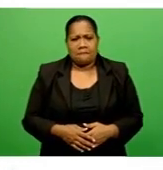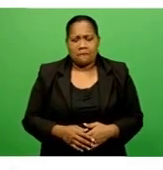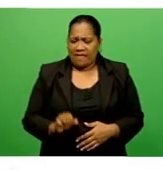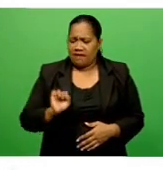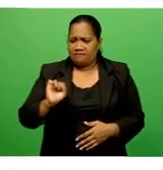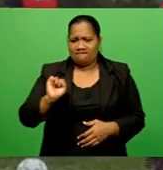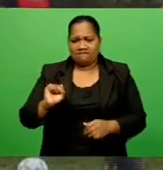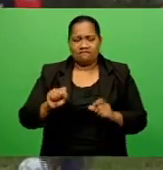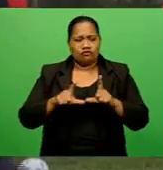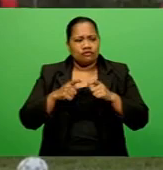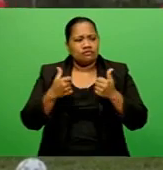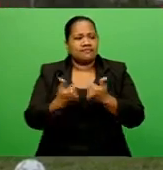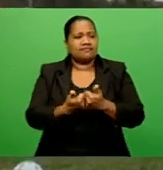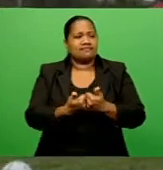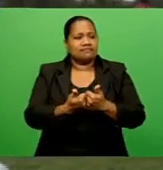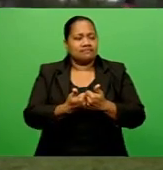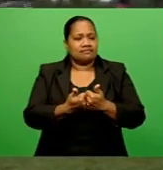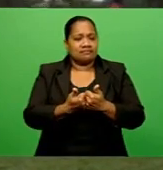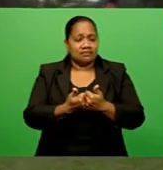contractual agreement was,